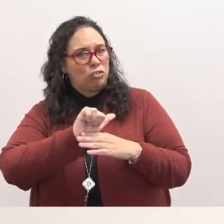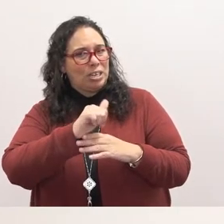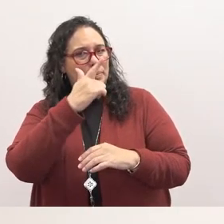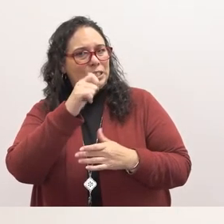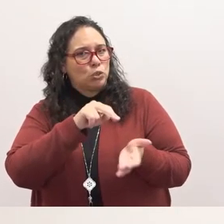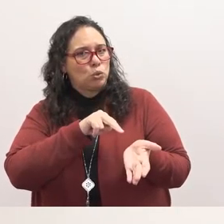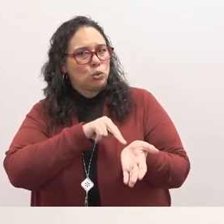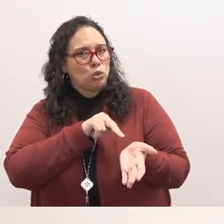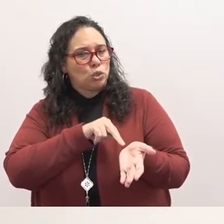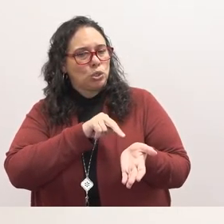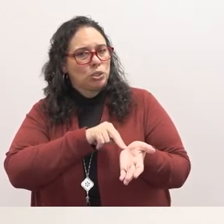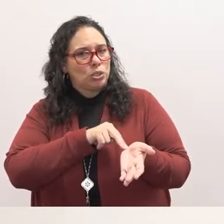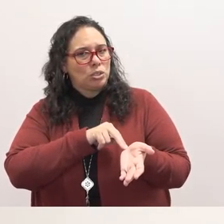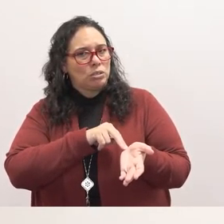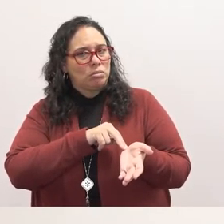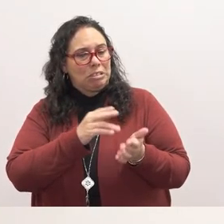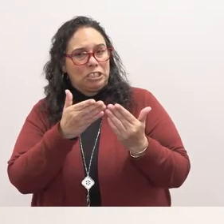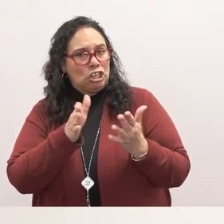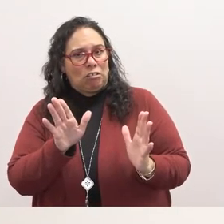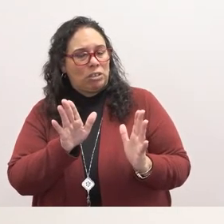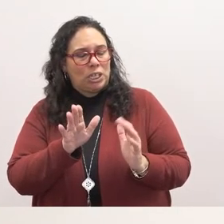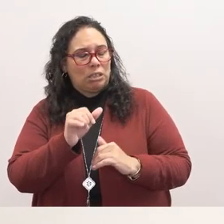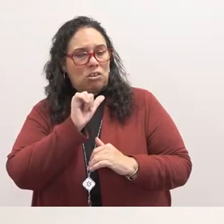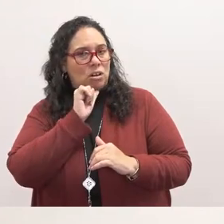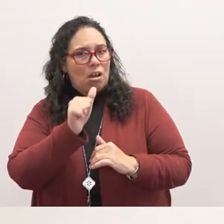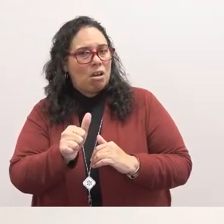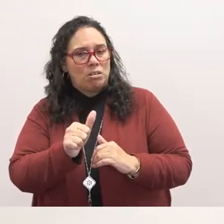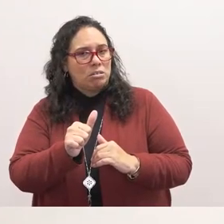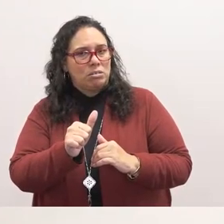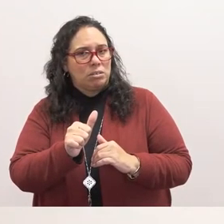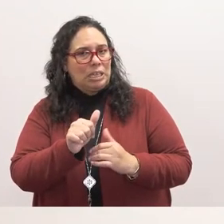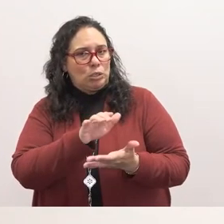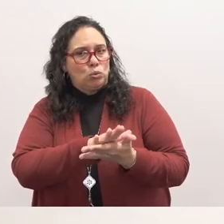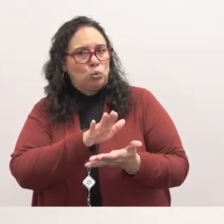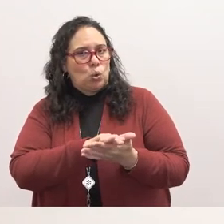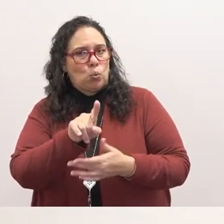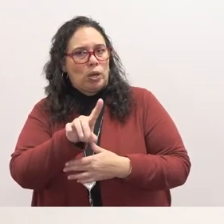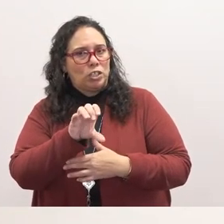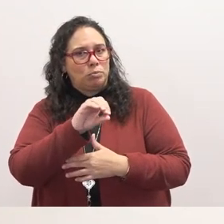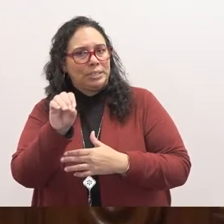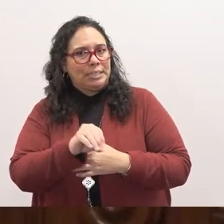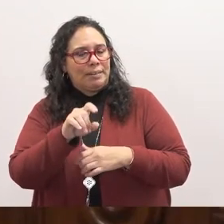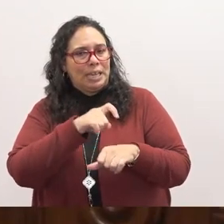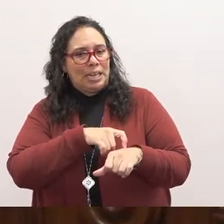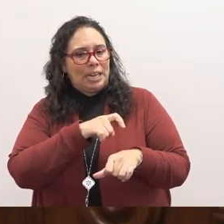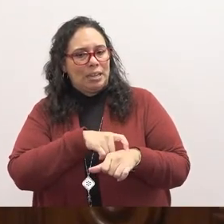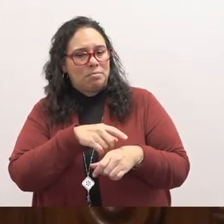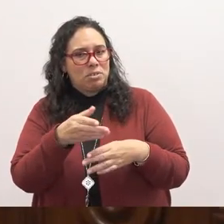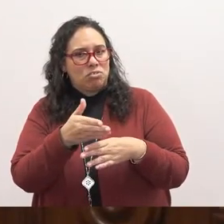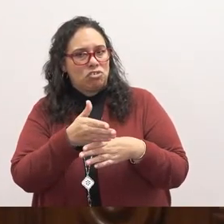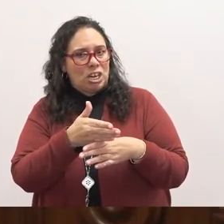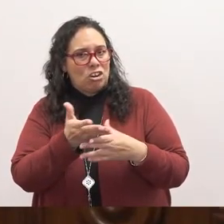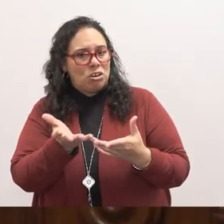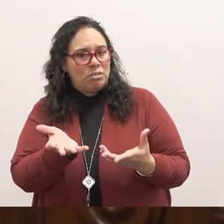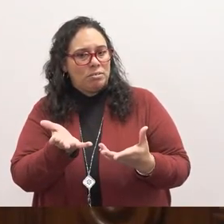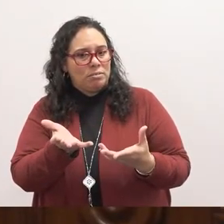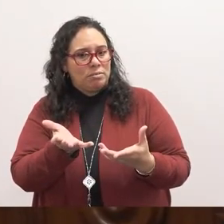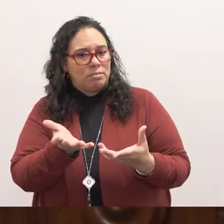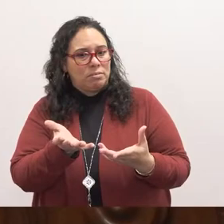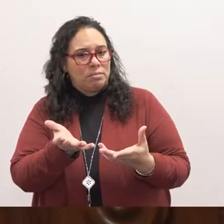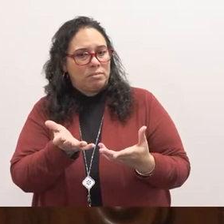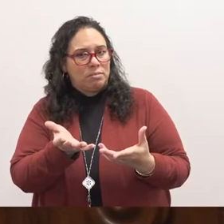nurses aren't on, generally speaking, they're not on campus 100% of the time, that we have to share